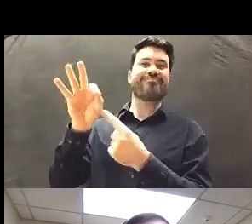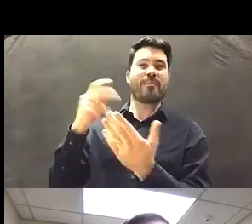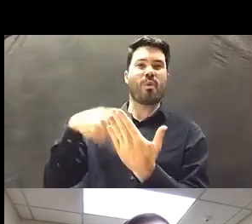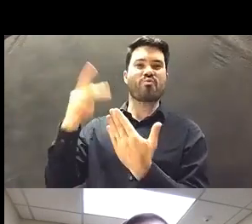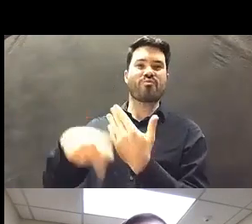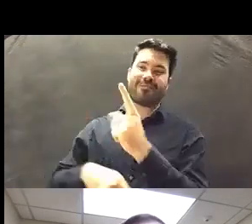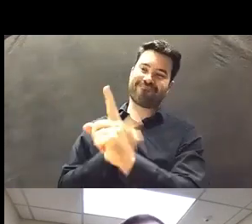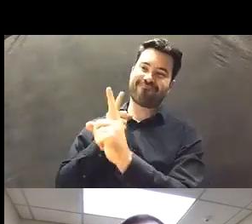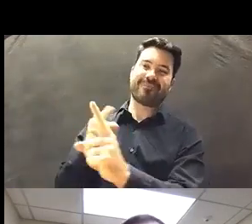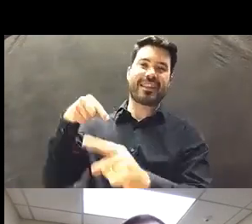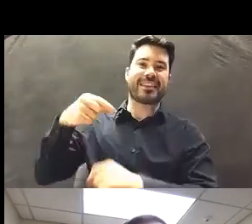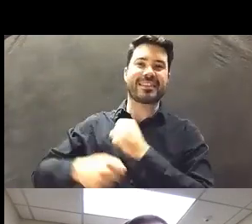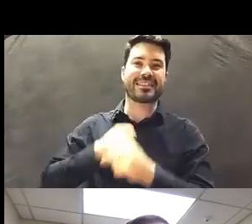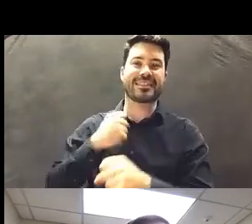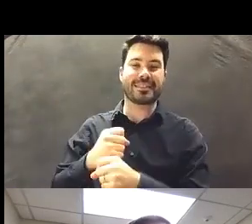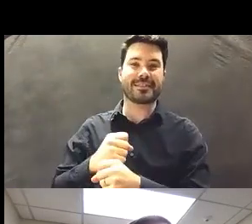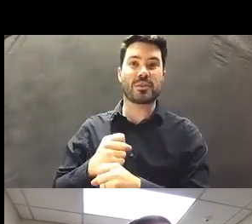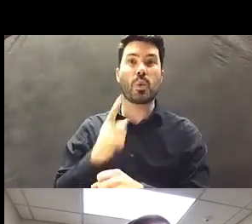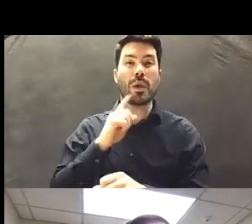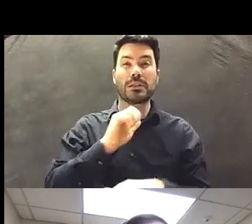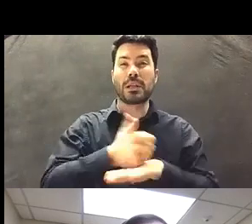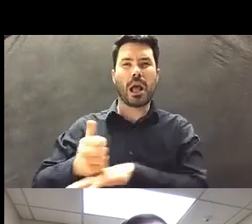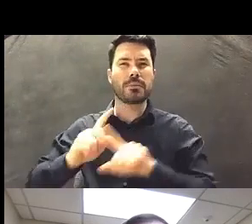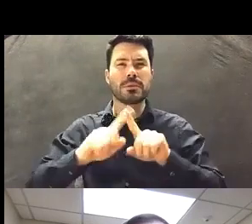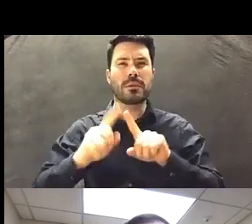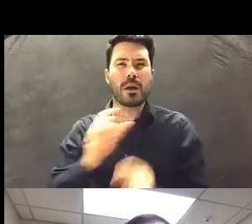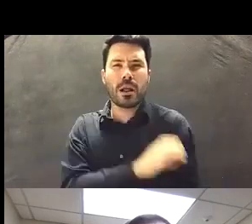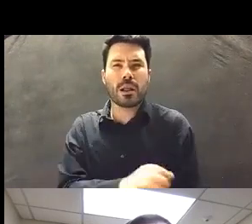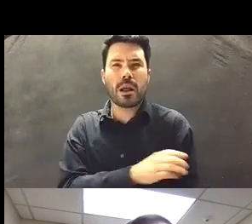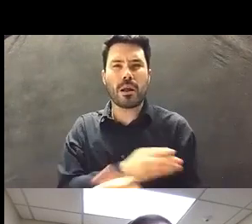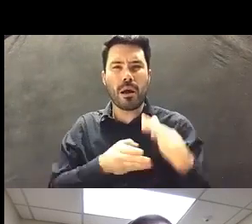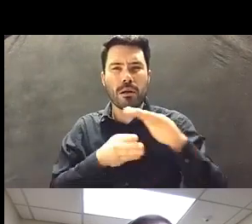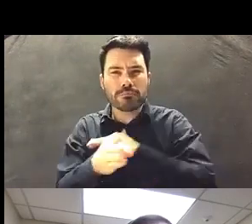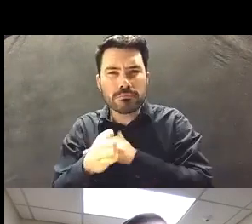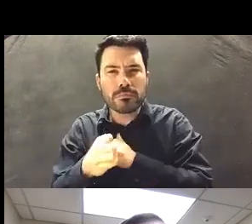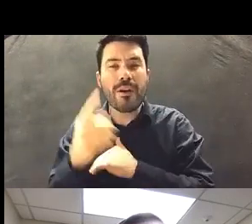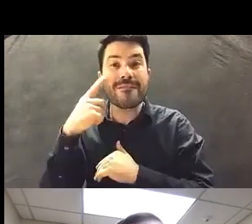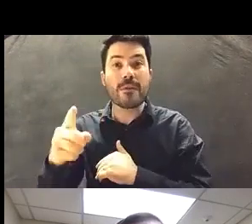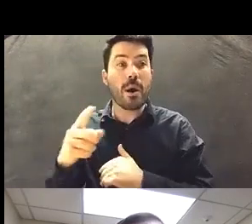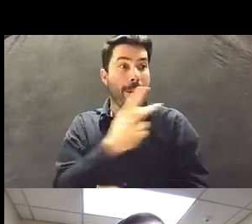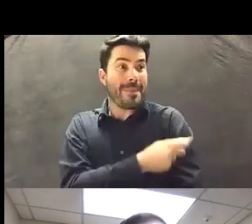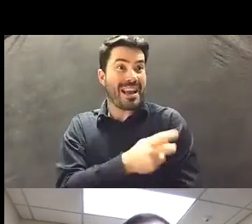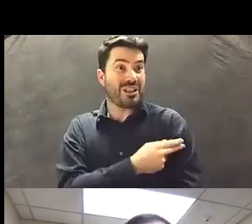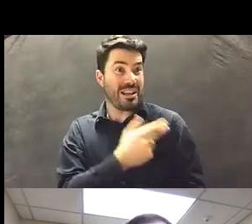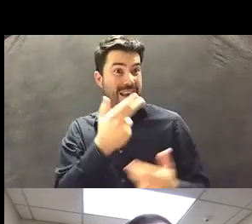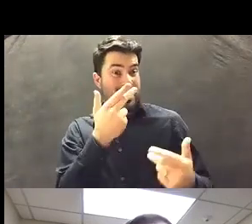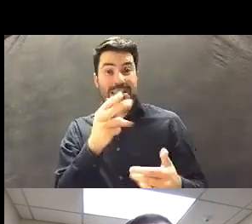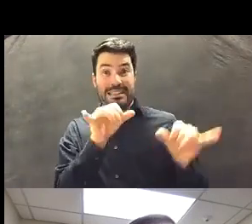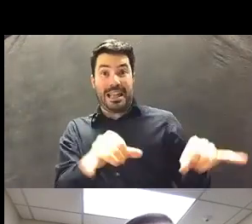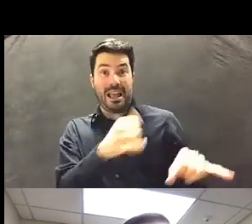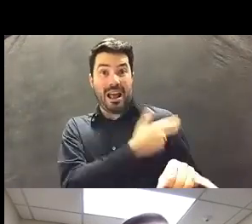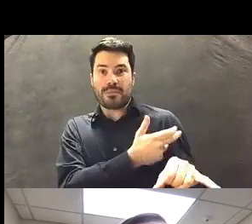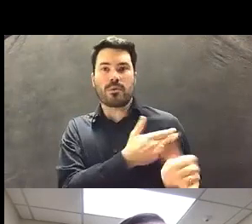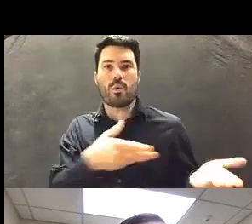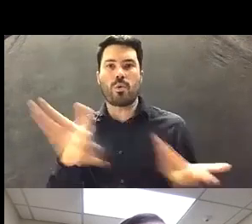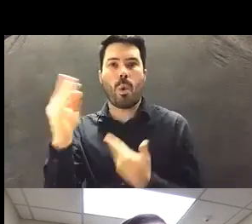by developing multiple clinical pathways that allow patients to go home earlier and safely complete their care at home. We are